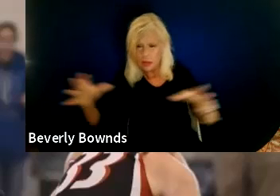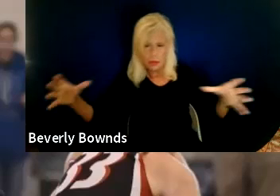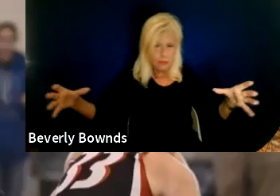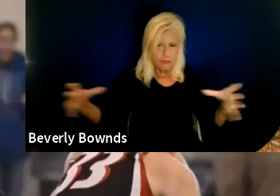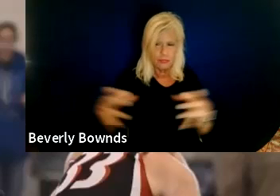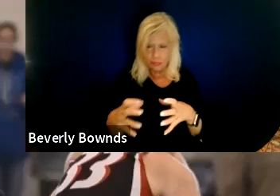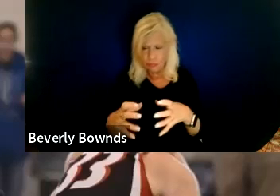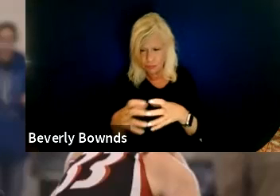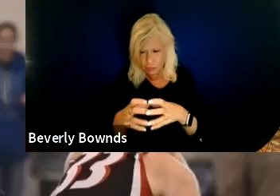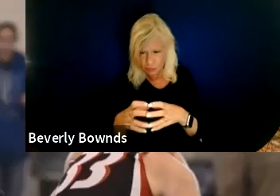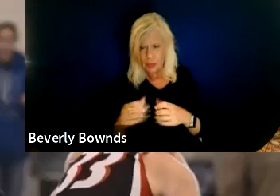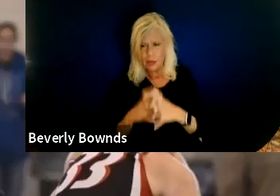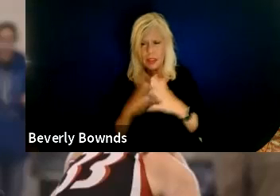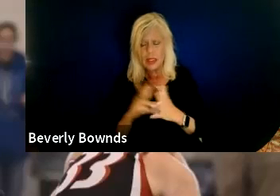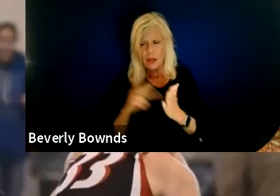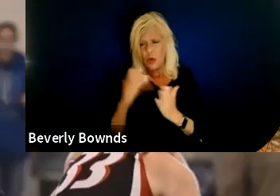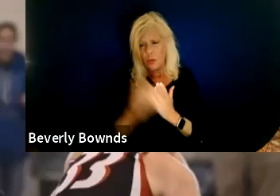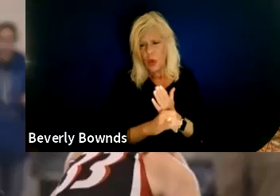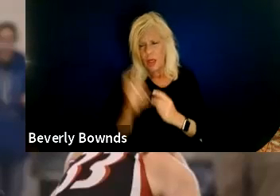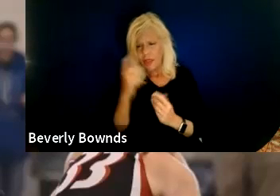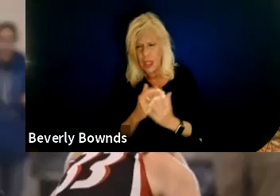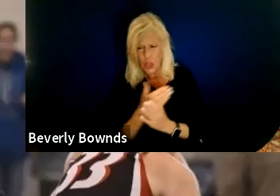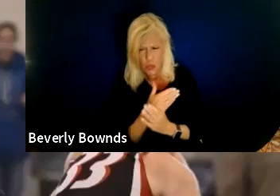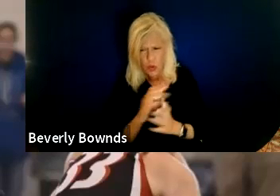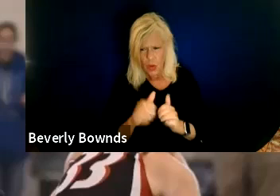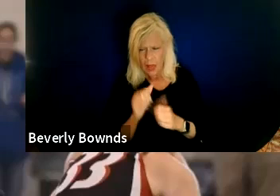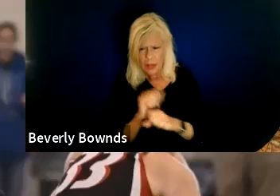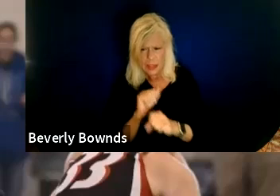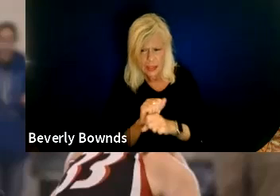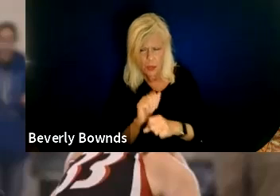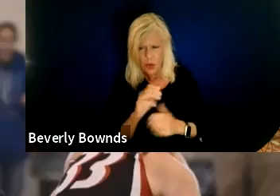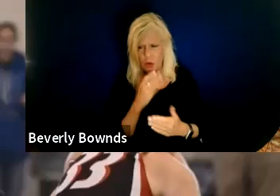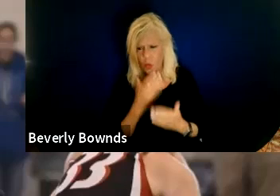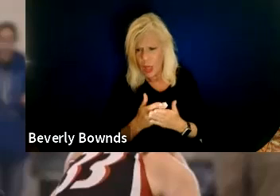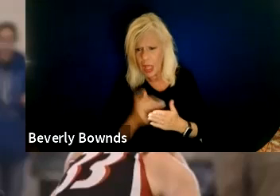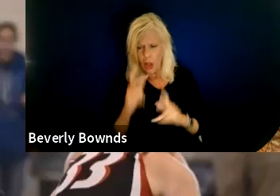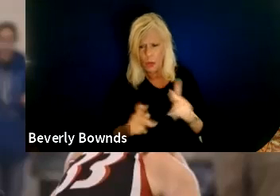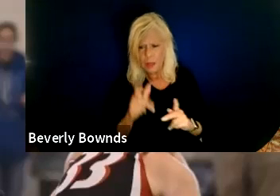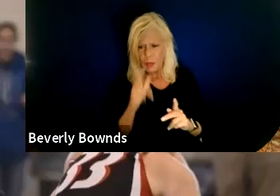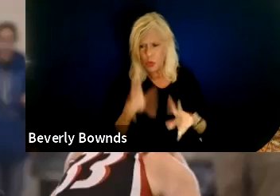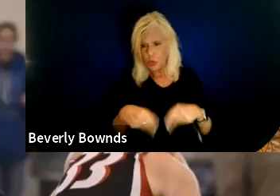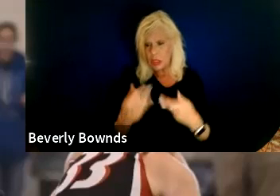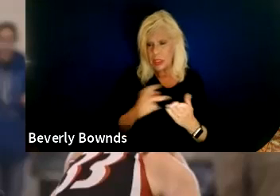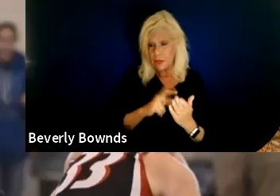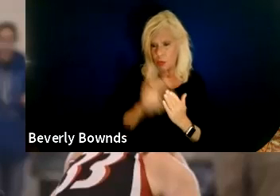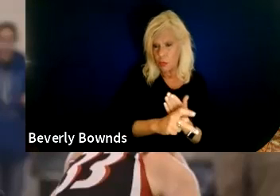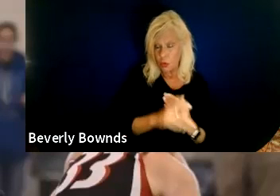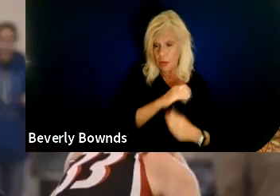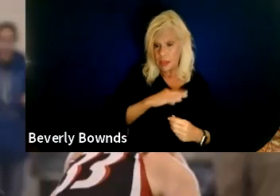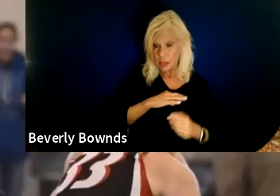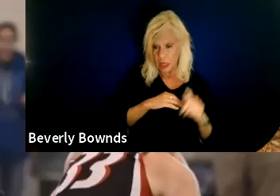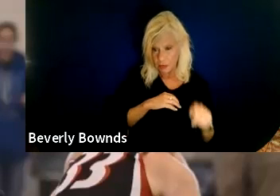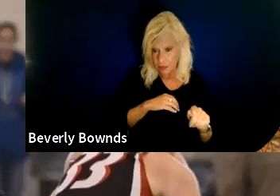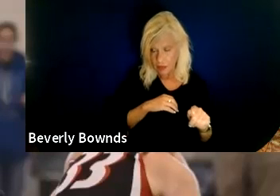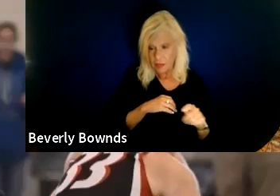a project and really think through, how does this work well for the people delivering programs, so the program staff who are out